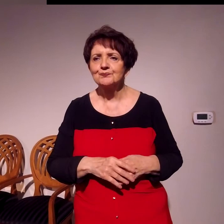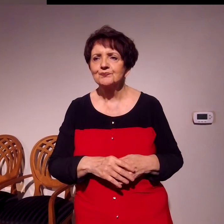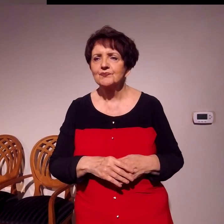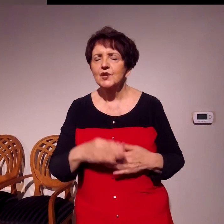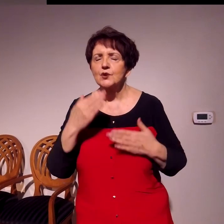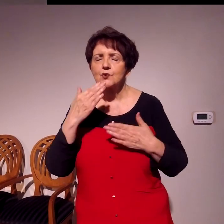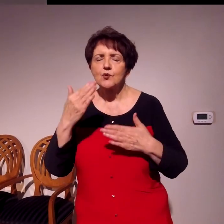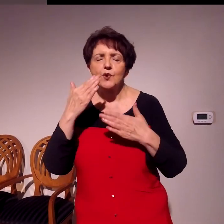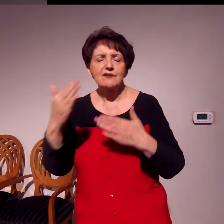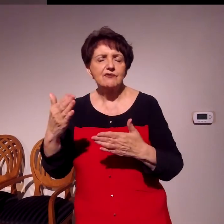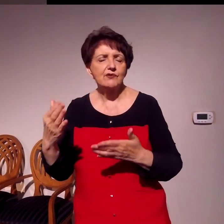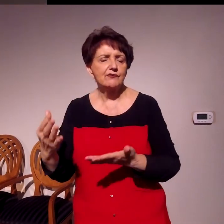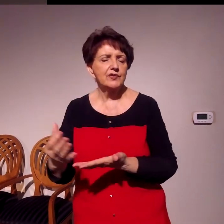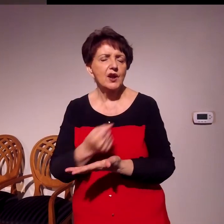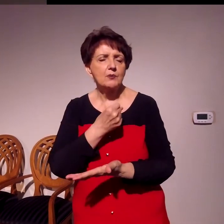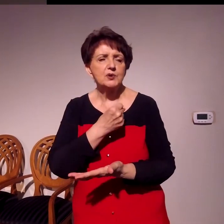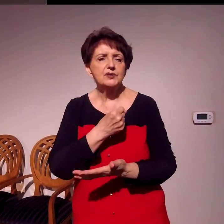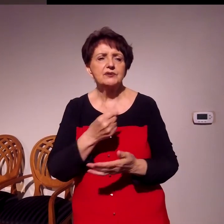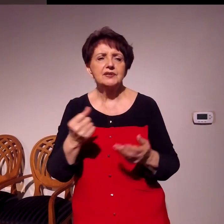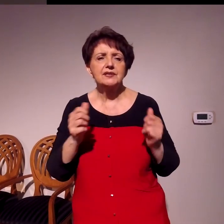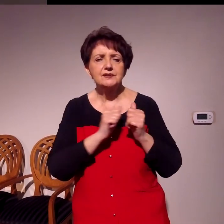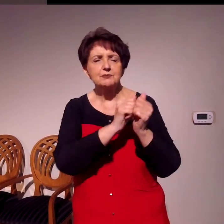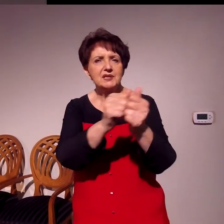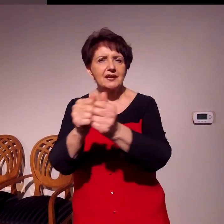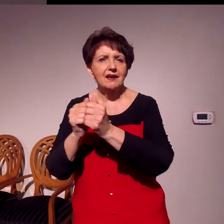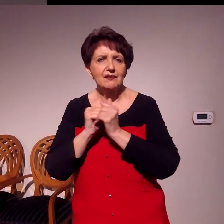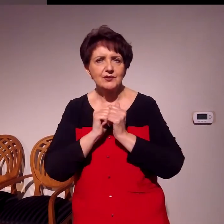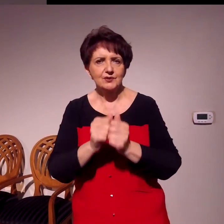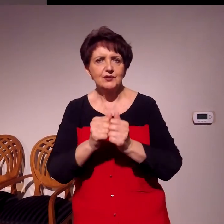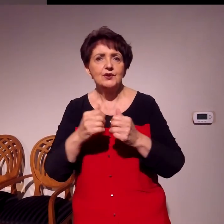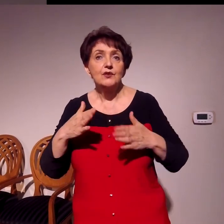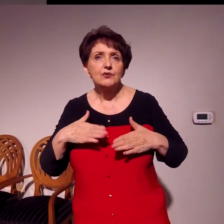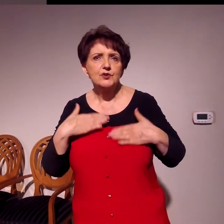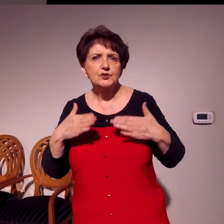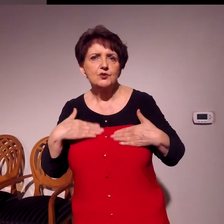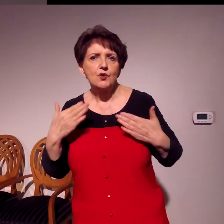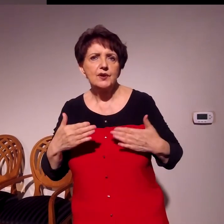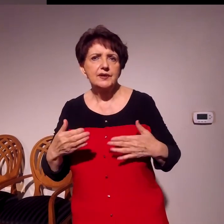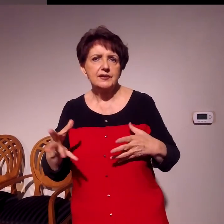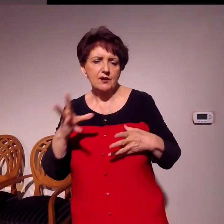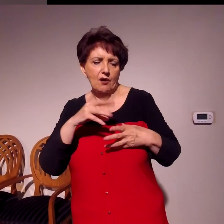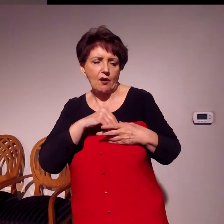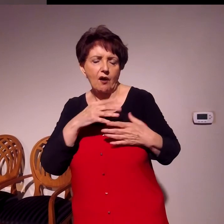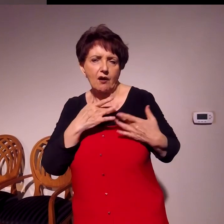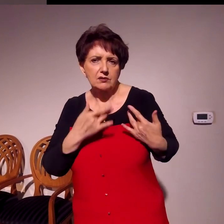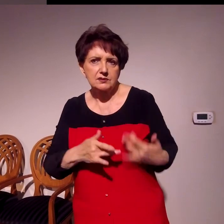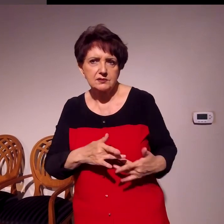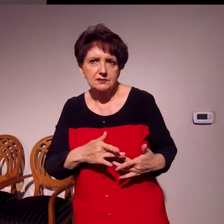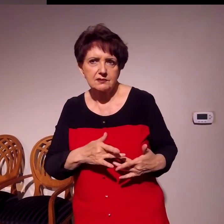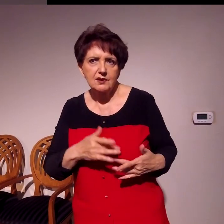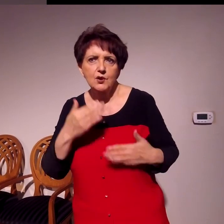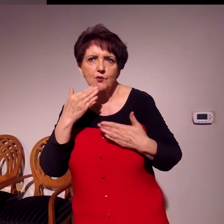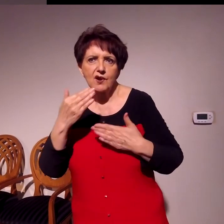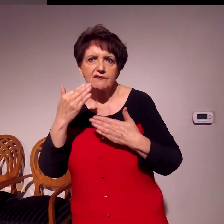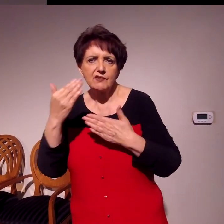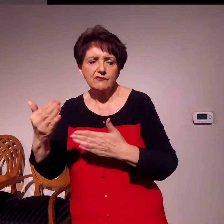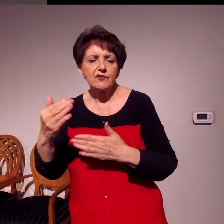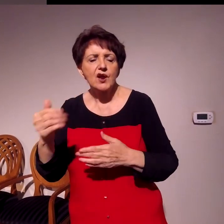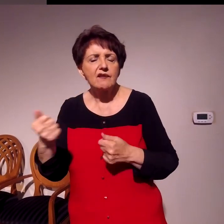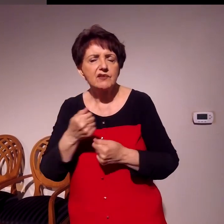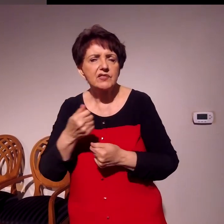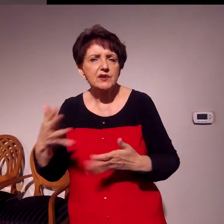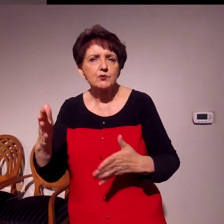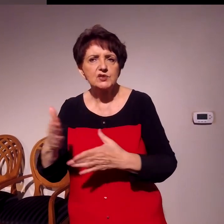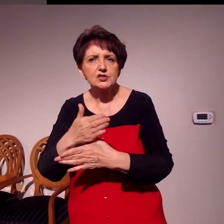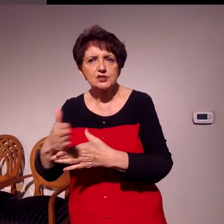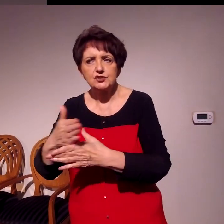Grateful for this opportunity to be together, grateful for the joy that is in our hearts, grateful for that which we have to share,